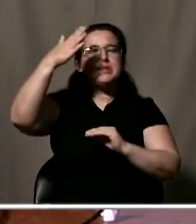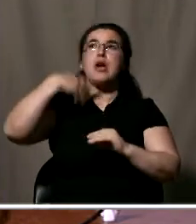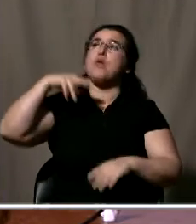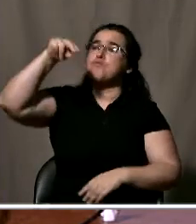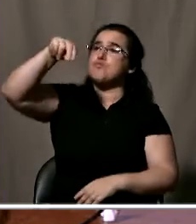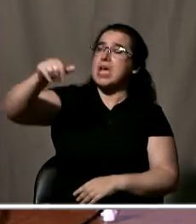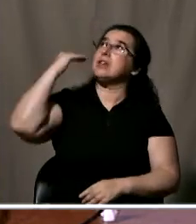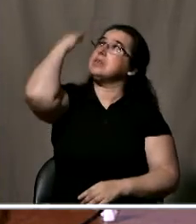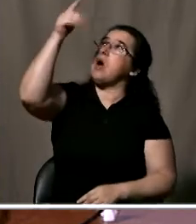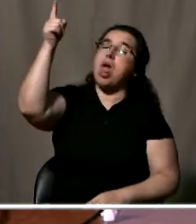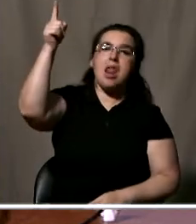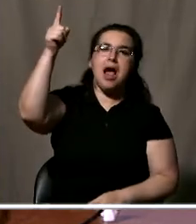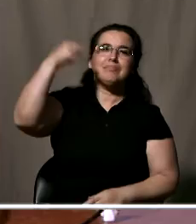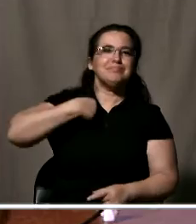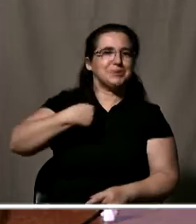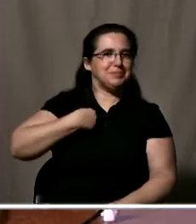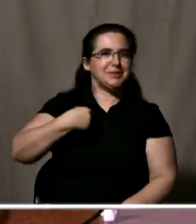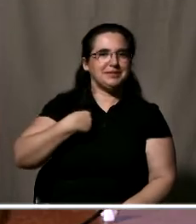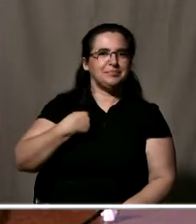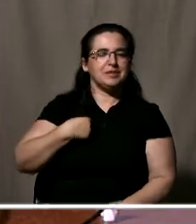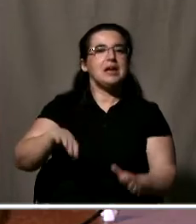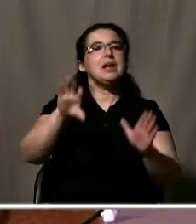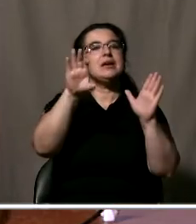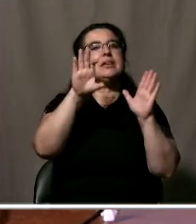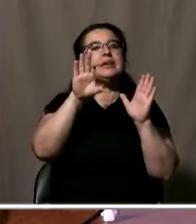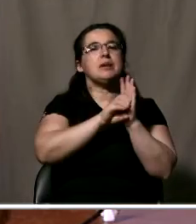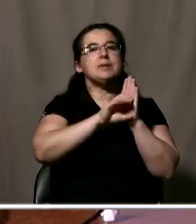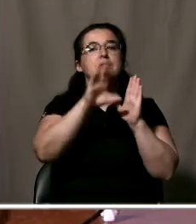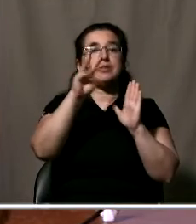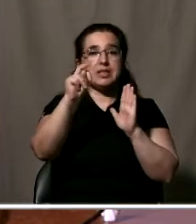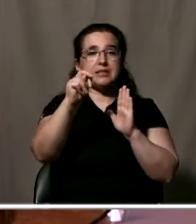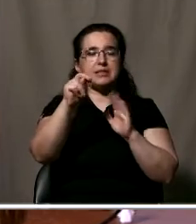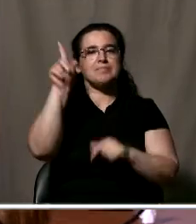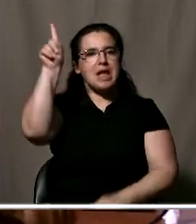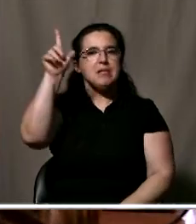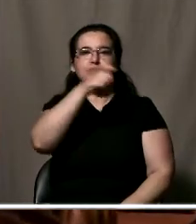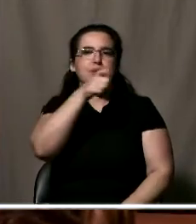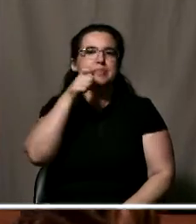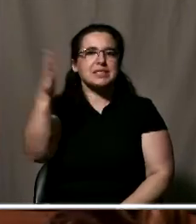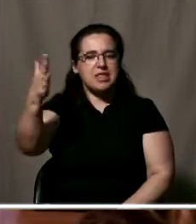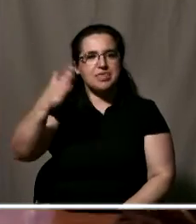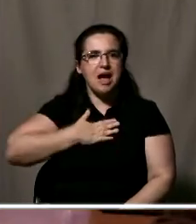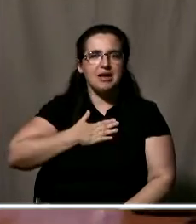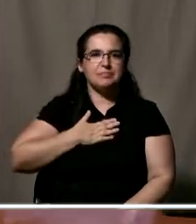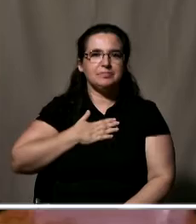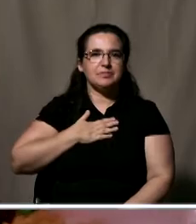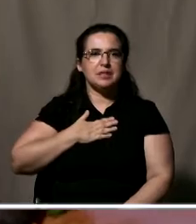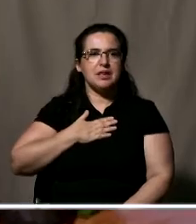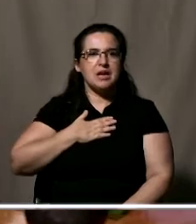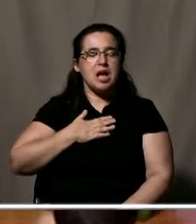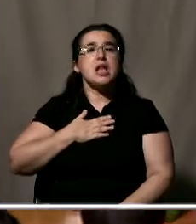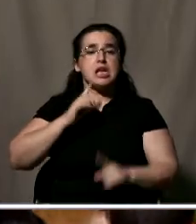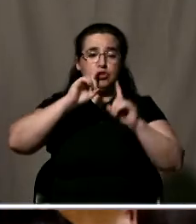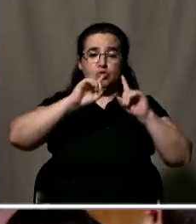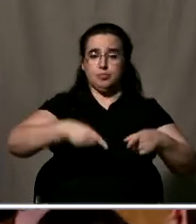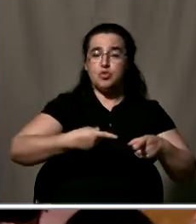Hebrews chapter 13. E finalmente em Hebreus capítulo 13. He gives me a promise. Ele dá-me uma promessa. That he will complete what he started. De que ele vai completar aquilo que